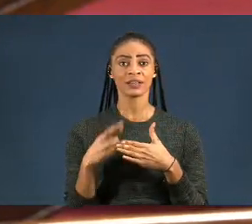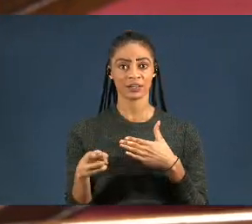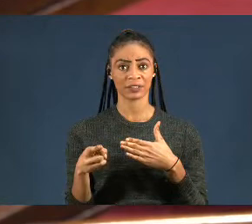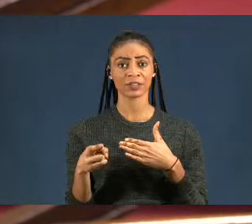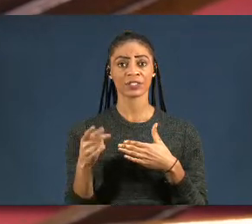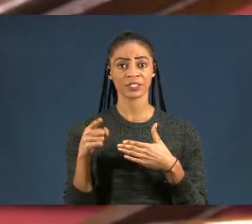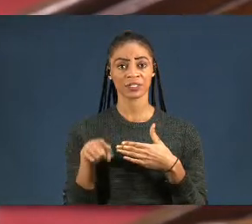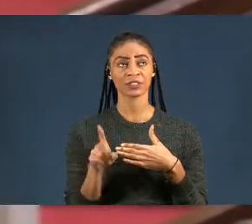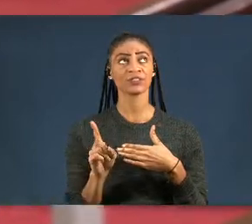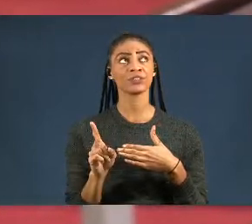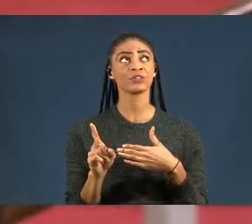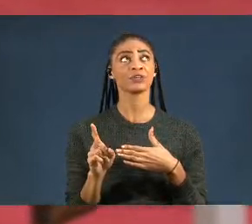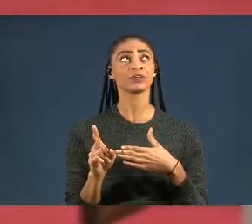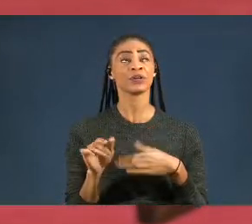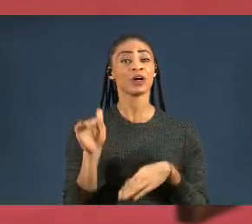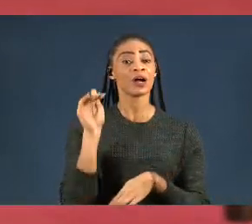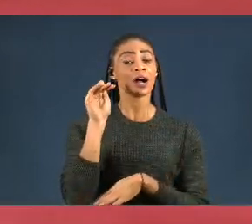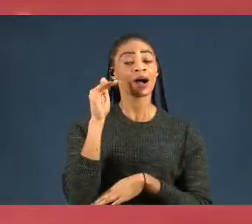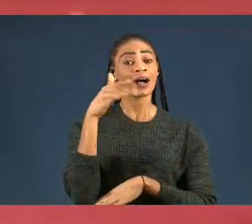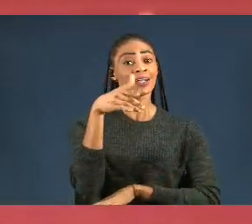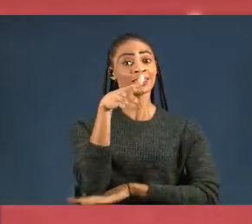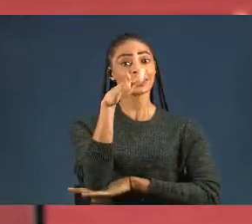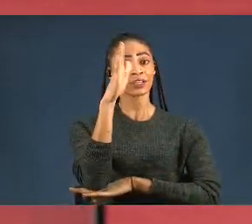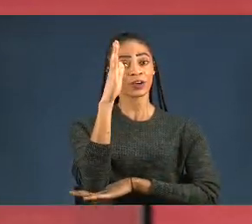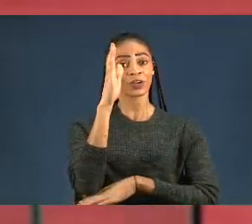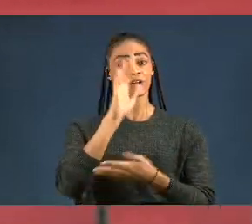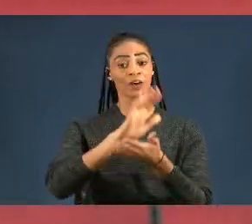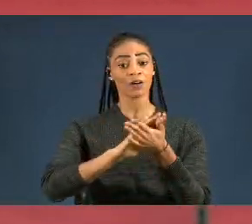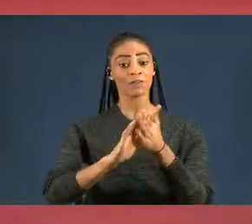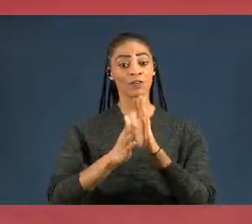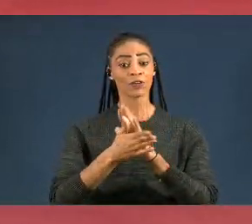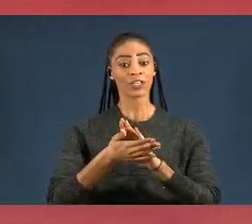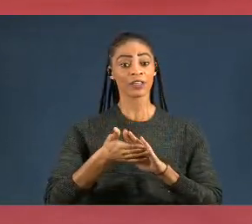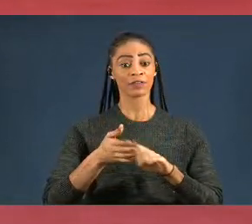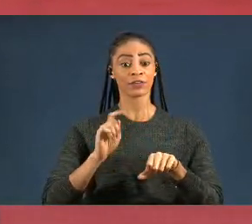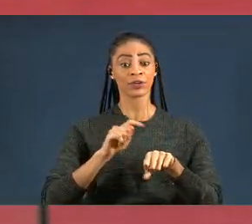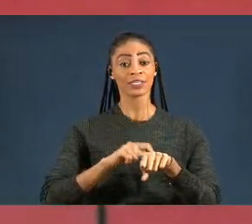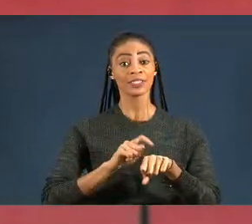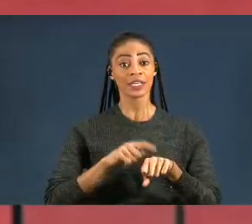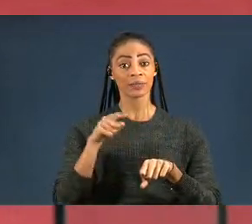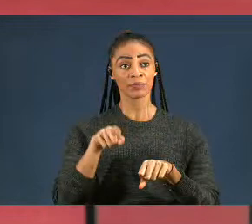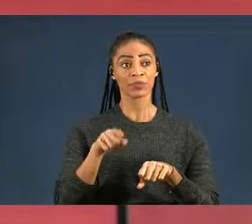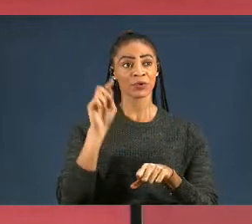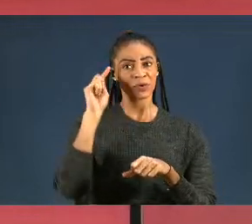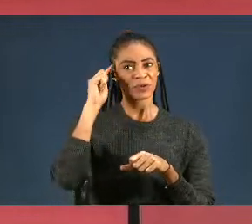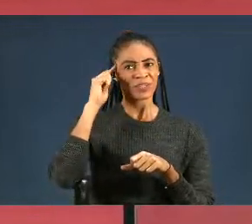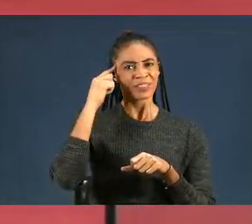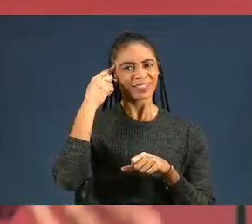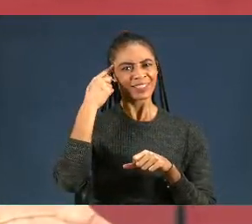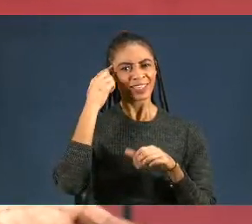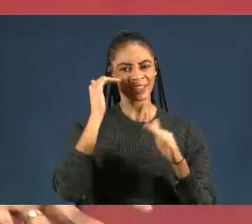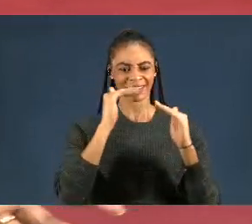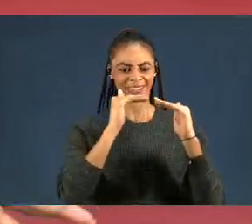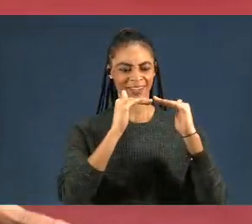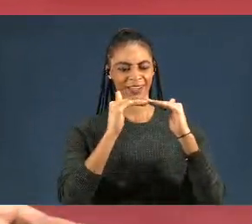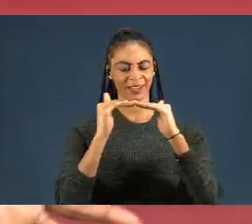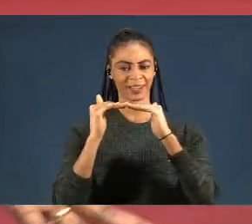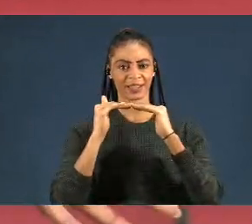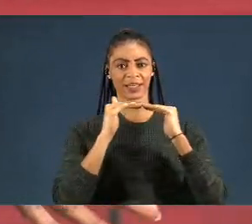the Lord to forgive you for when you thought you are equal. And you did not understand that in these things there is no